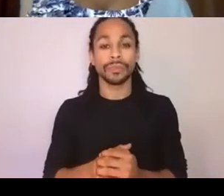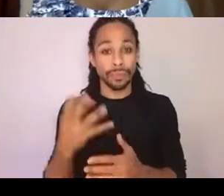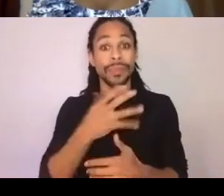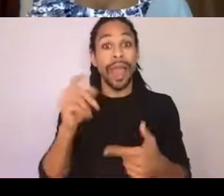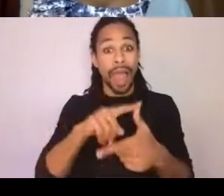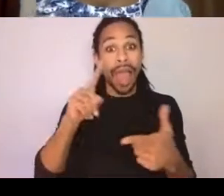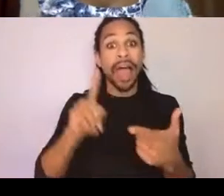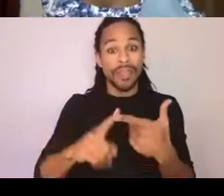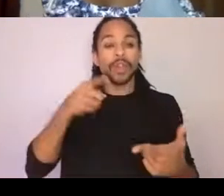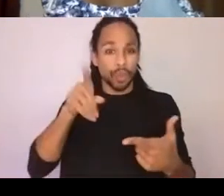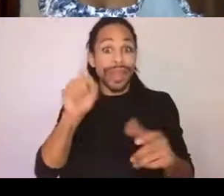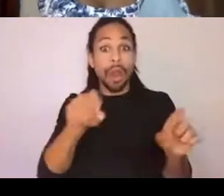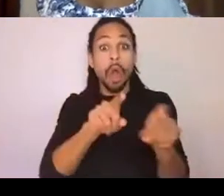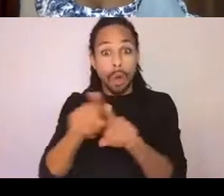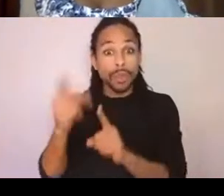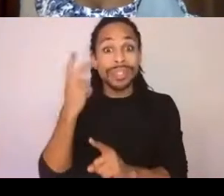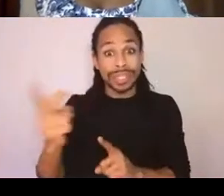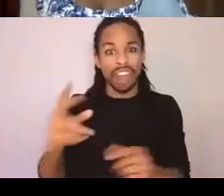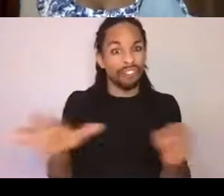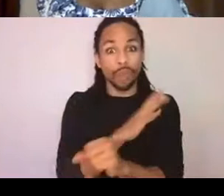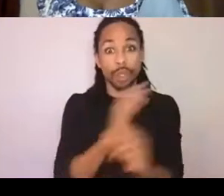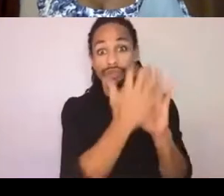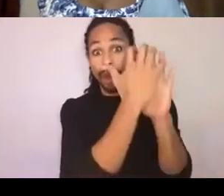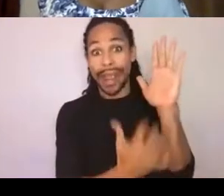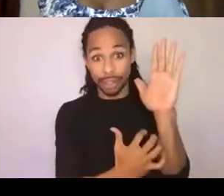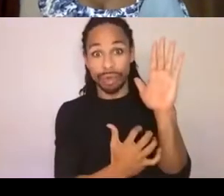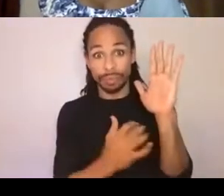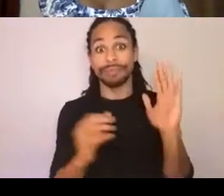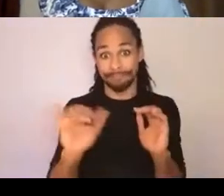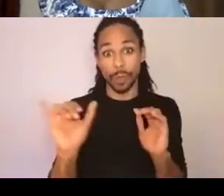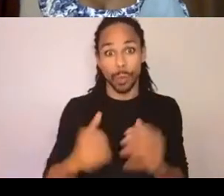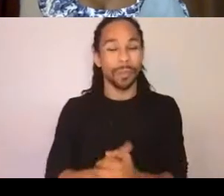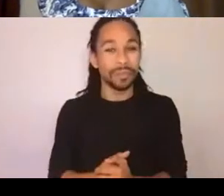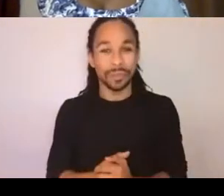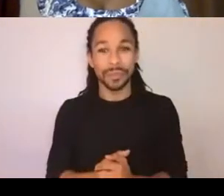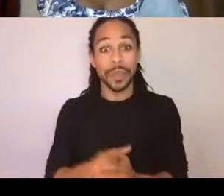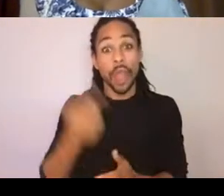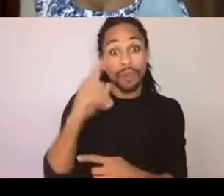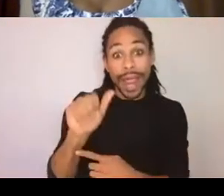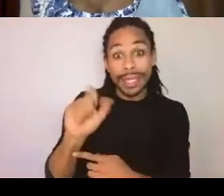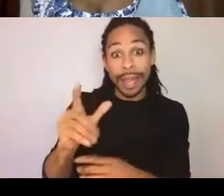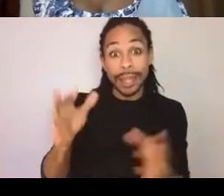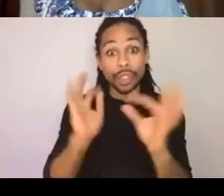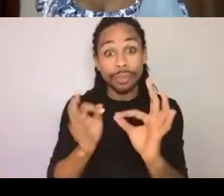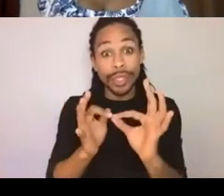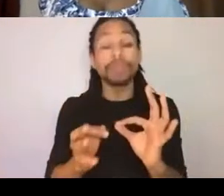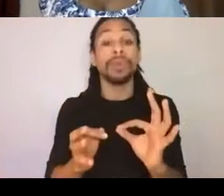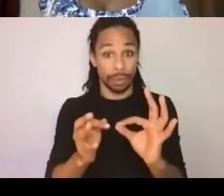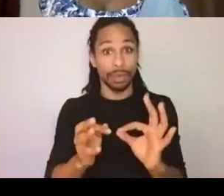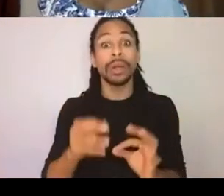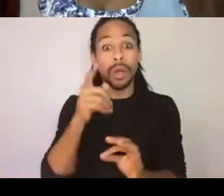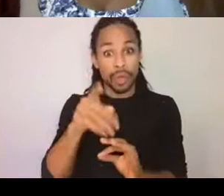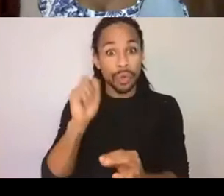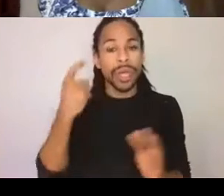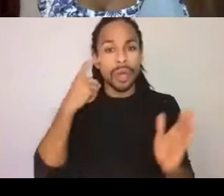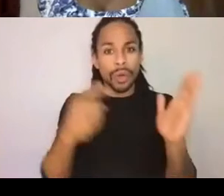full transcript to have the full transcript appear on the side of the screen. For ASL interpretation, just note when we're screen